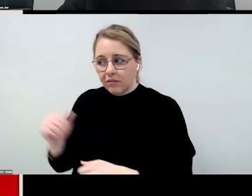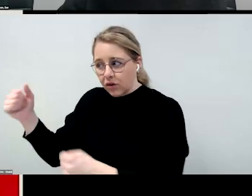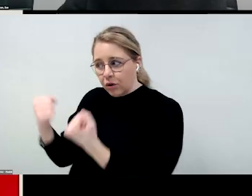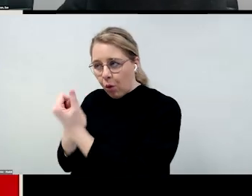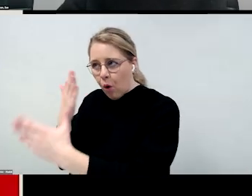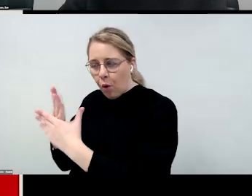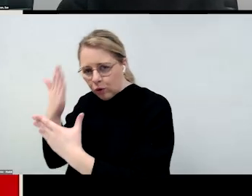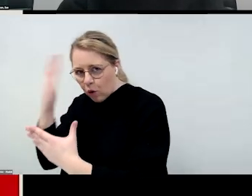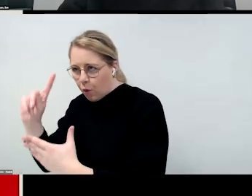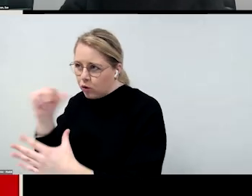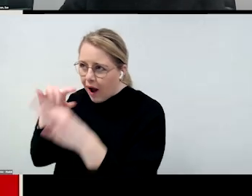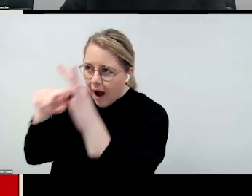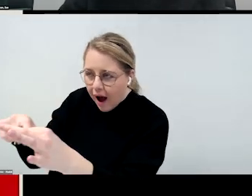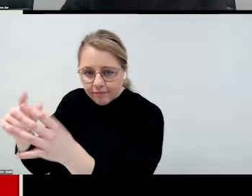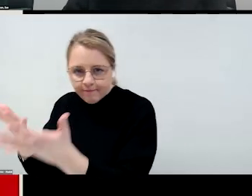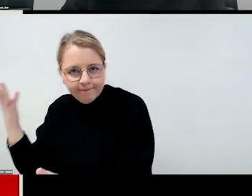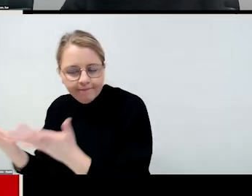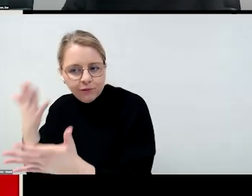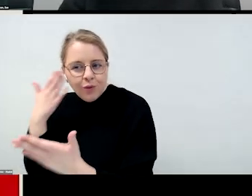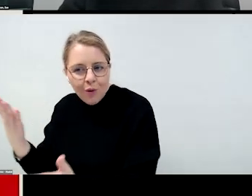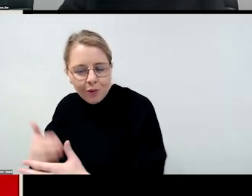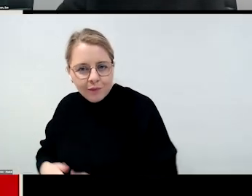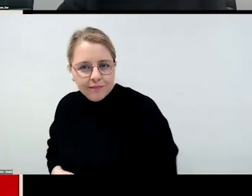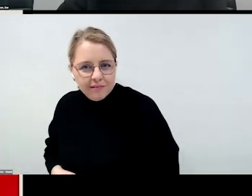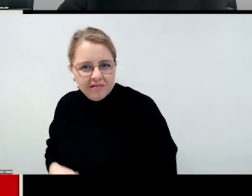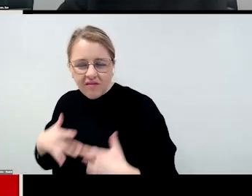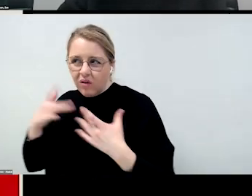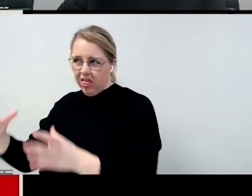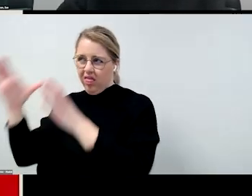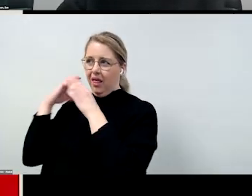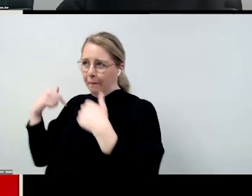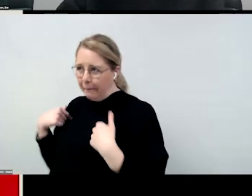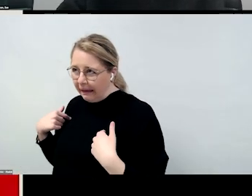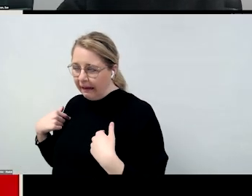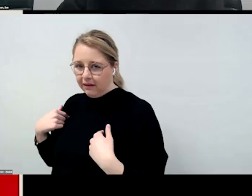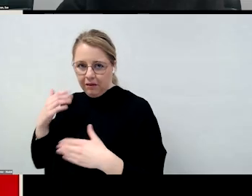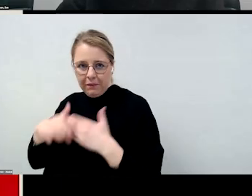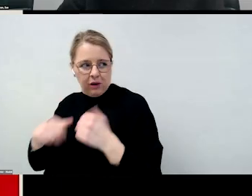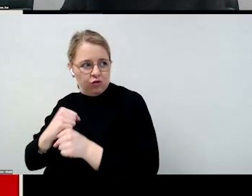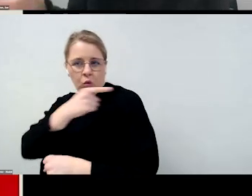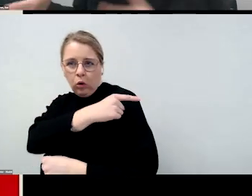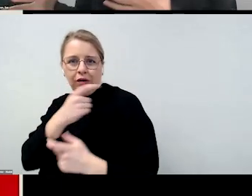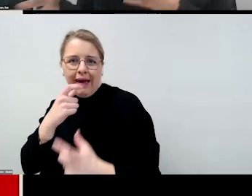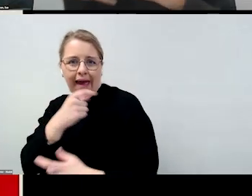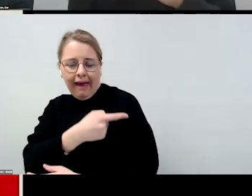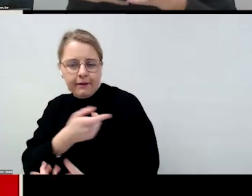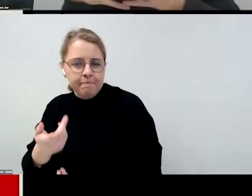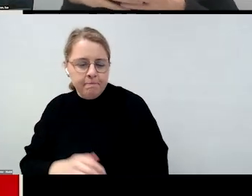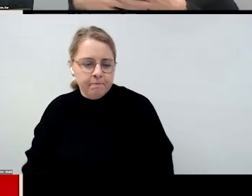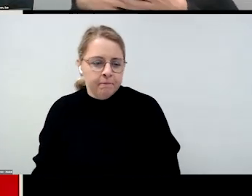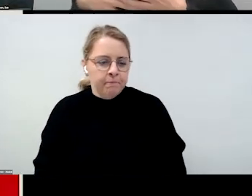ask in the appointment, and they feel that there's been too much responsibility is put on them with the follow-up of the care. So this